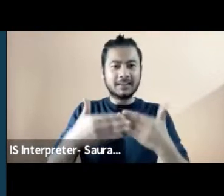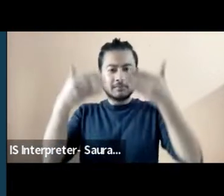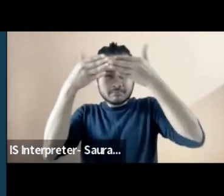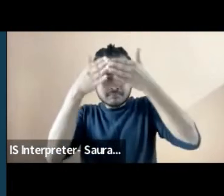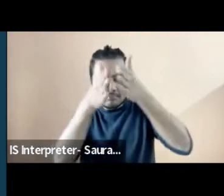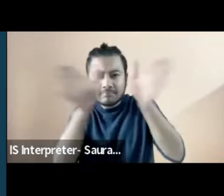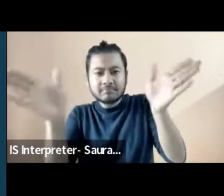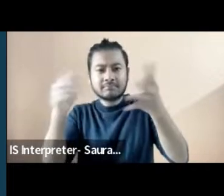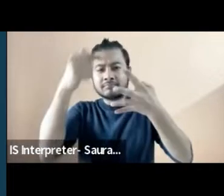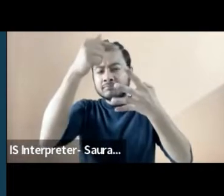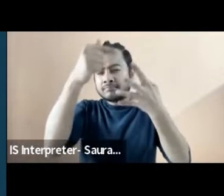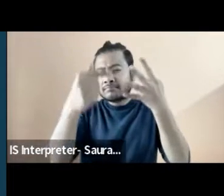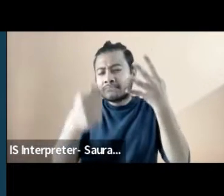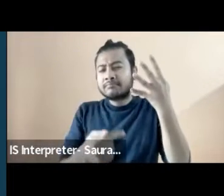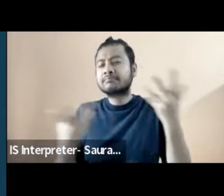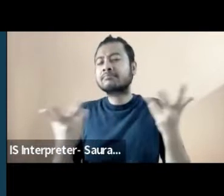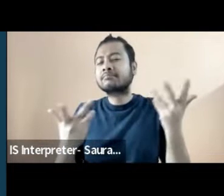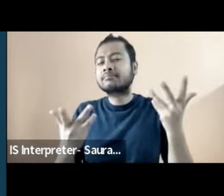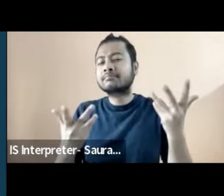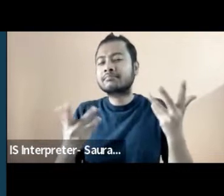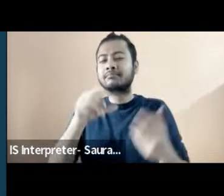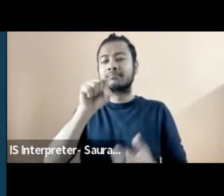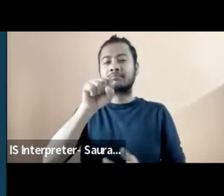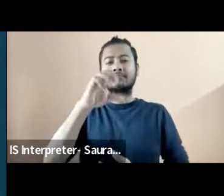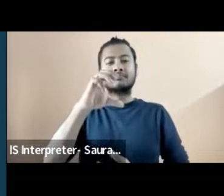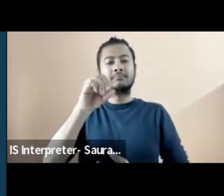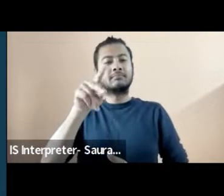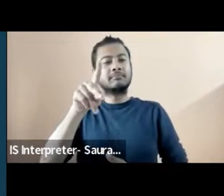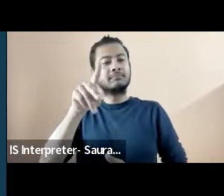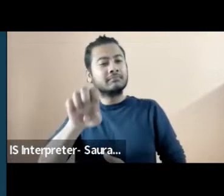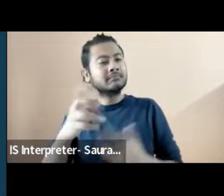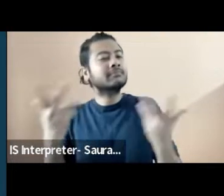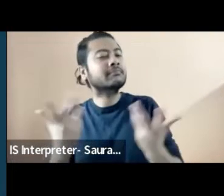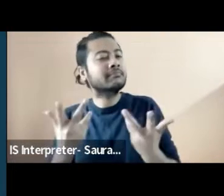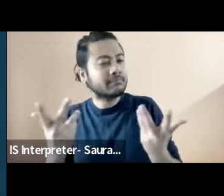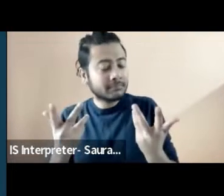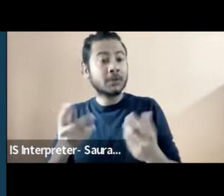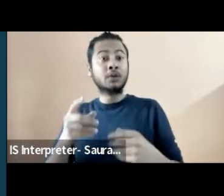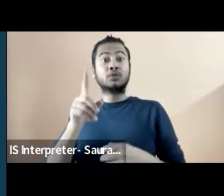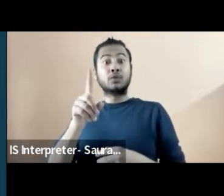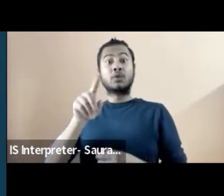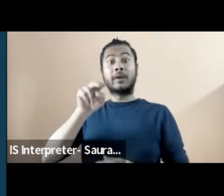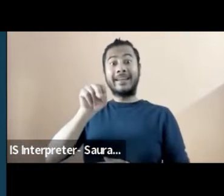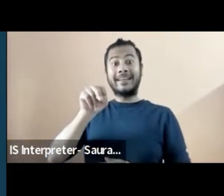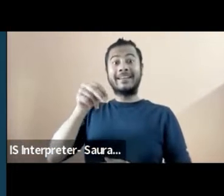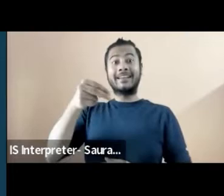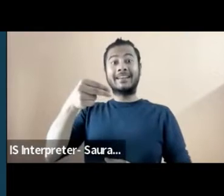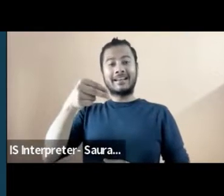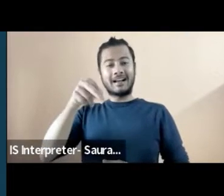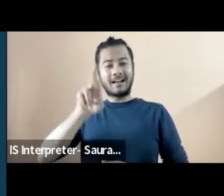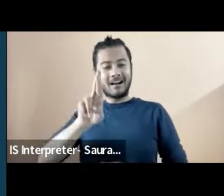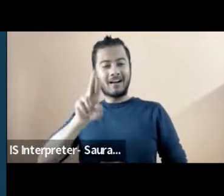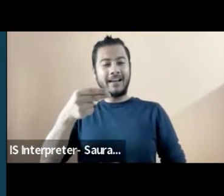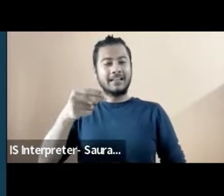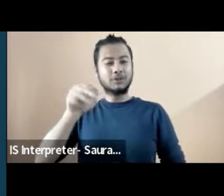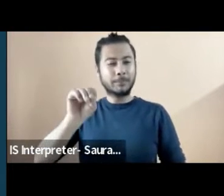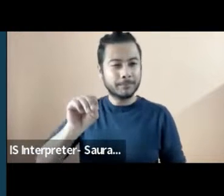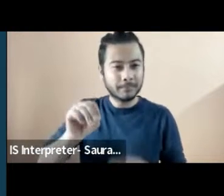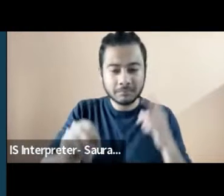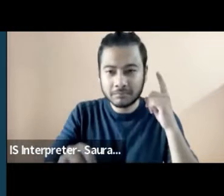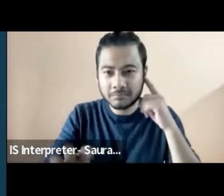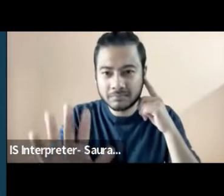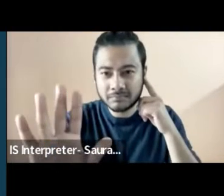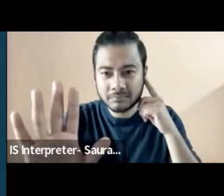so we started with the launch period of the National Rural Health Mission, which was 2005. That's when